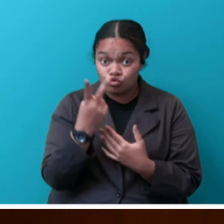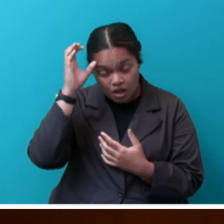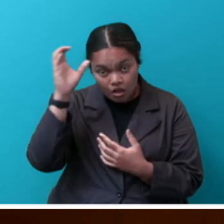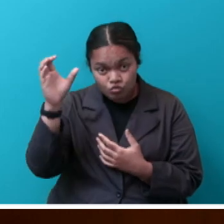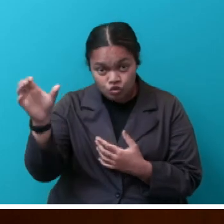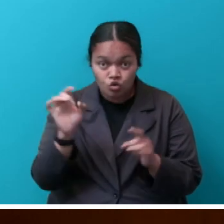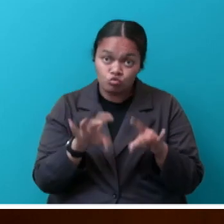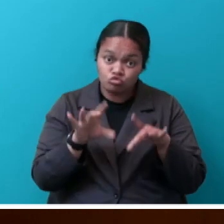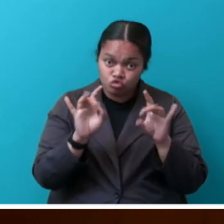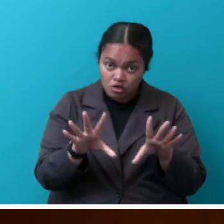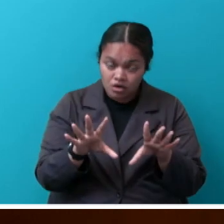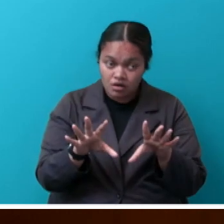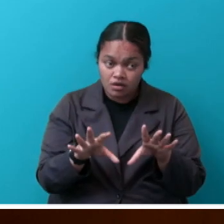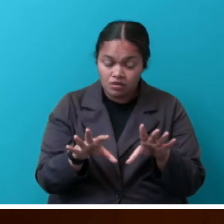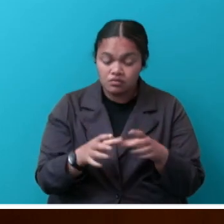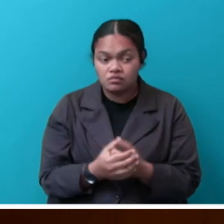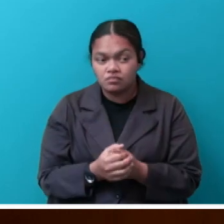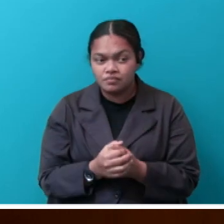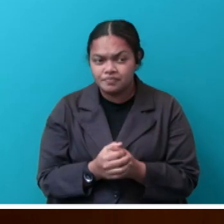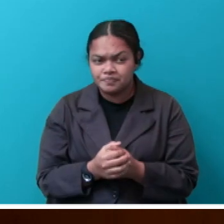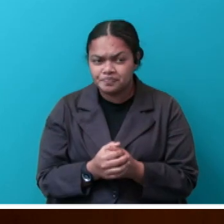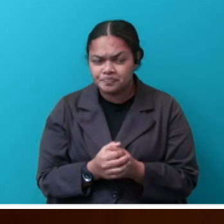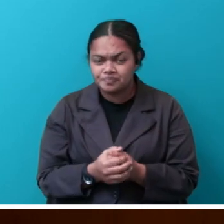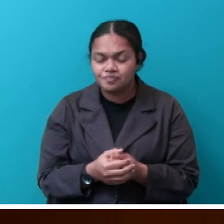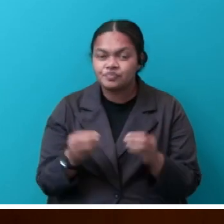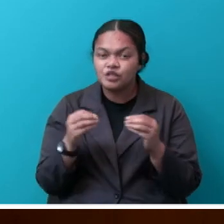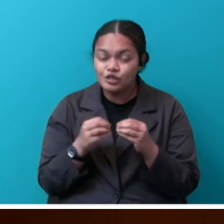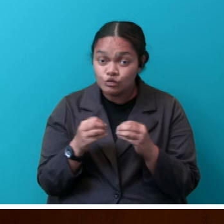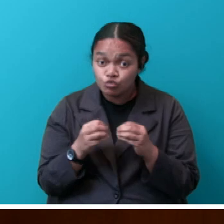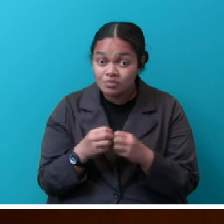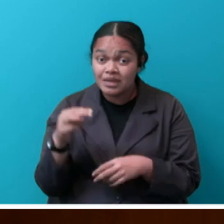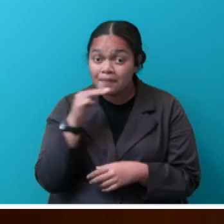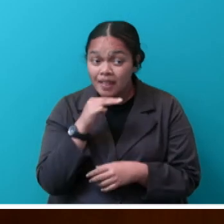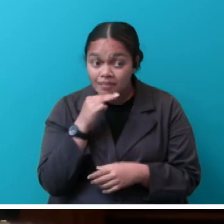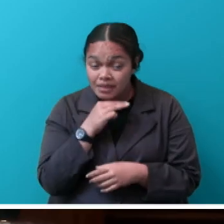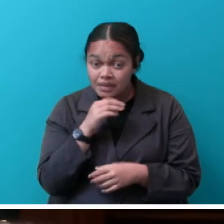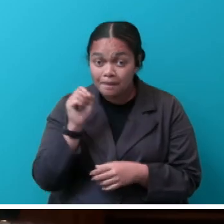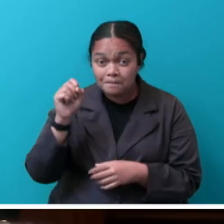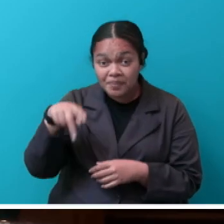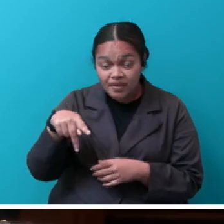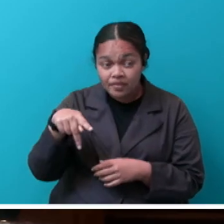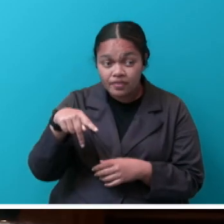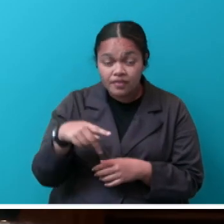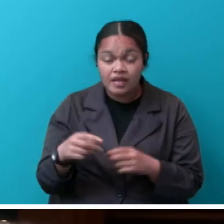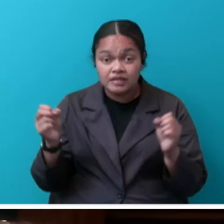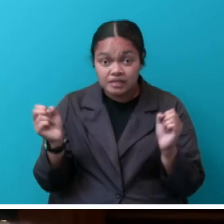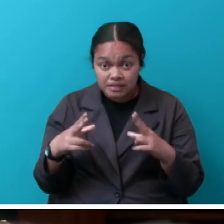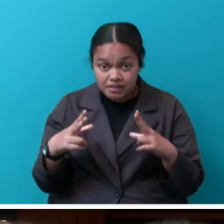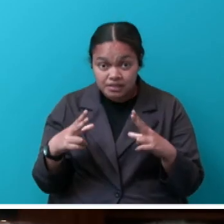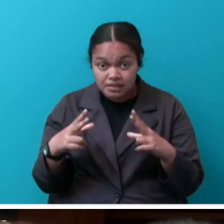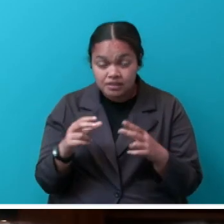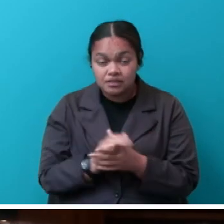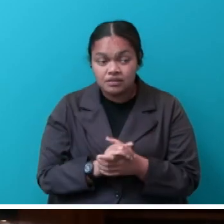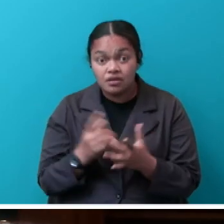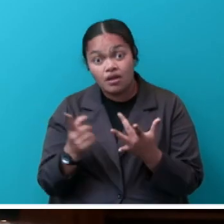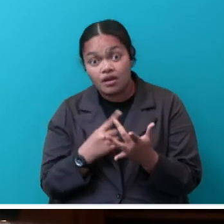In Australia, first with Brisbane, Melbourne, Perth, and Sydney, and